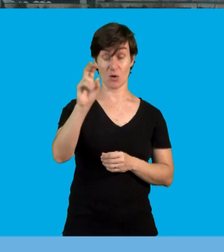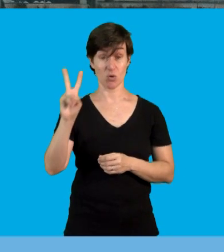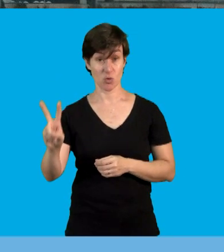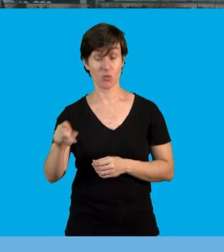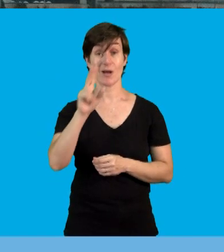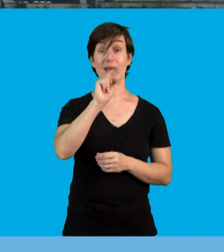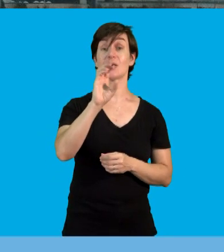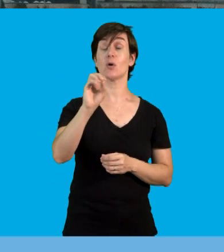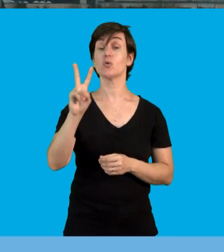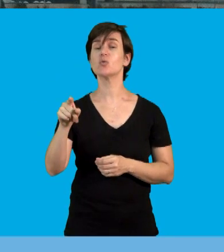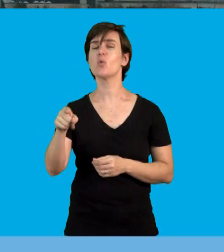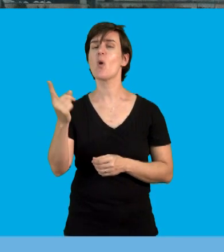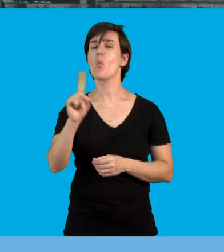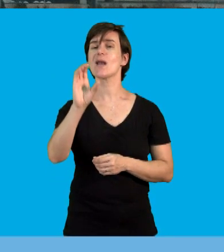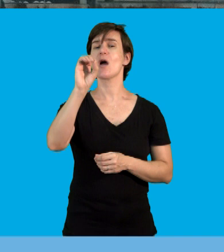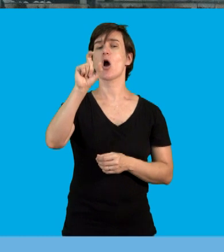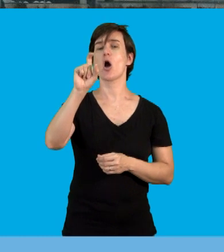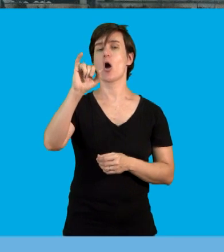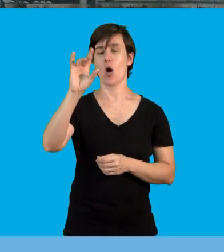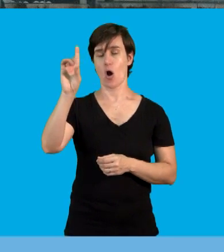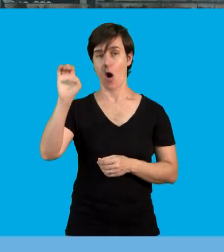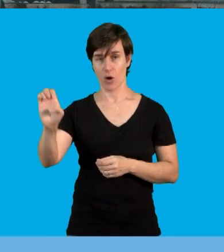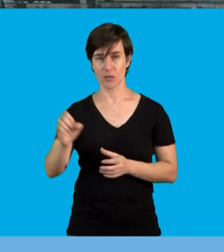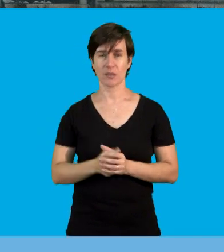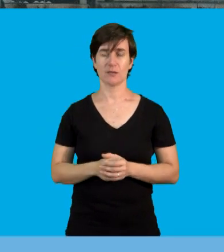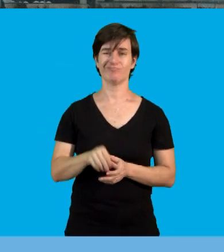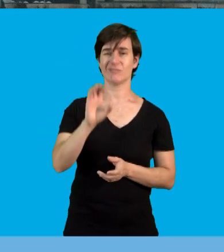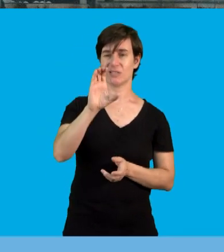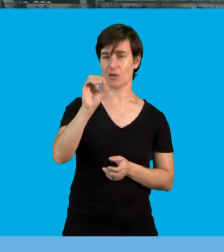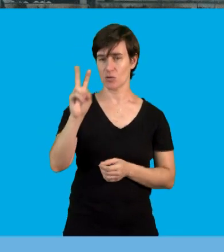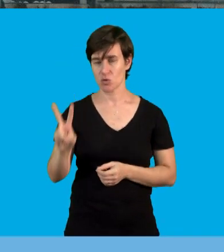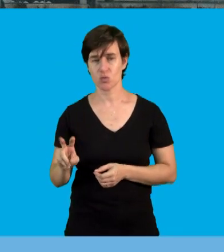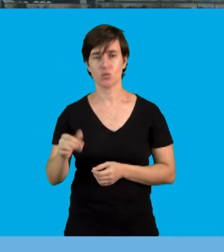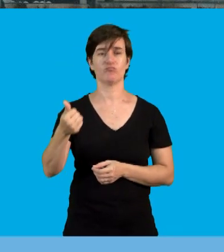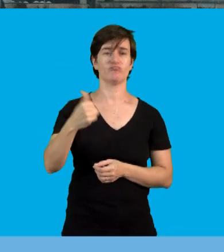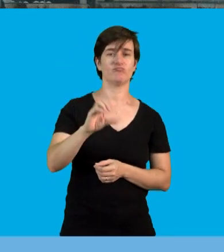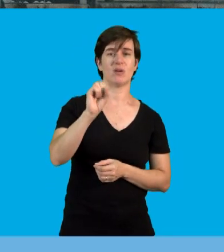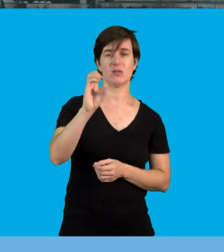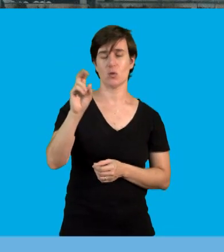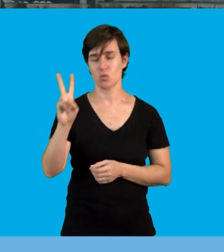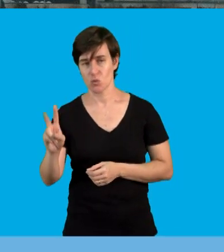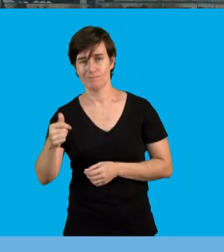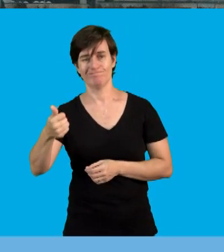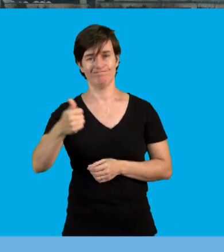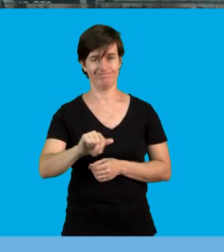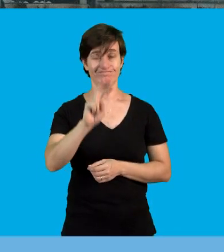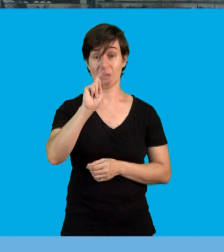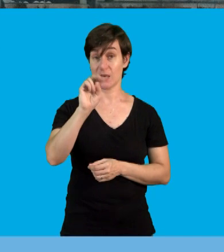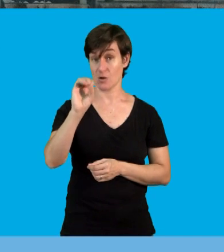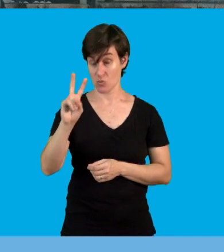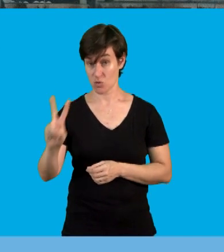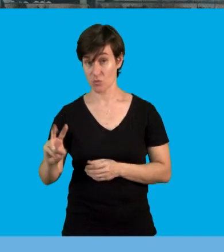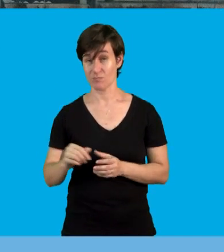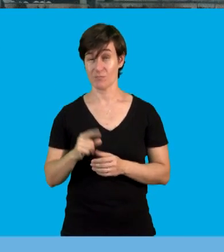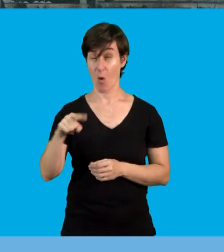from their name, they are all oxides. We have carbon dioxide, it's an oxide, sulfur dioxide, it's an oxide, and then also